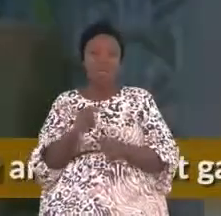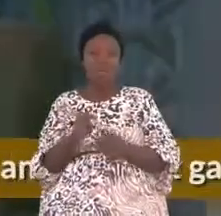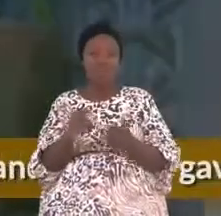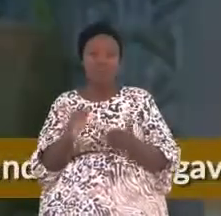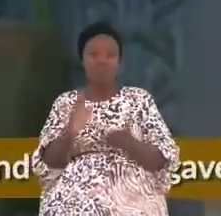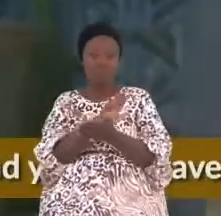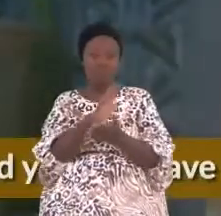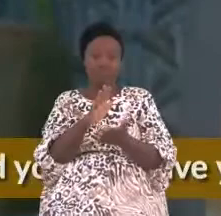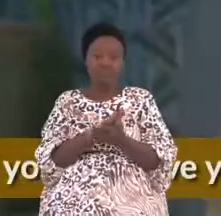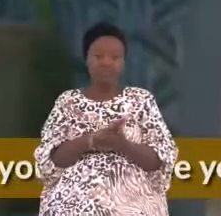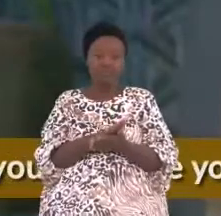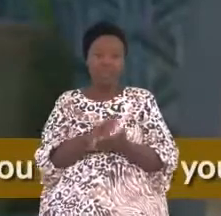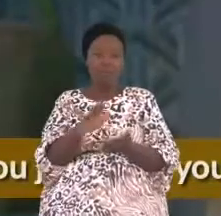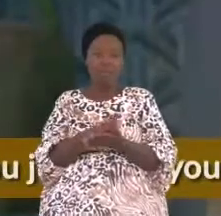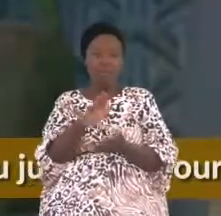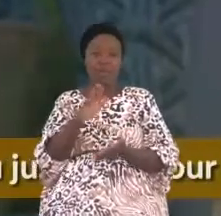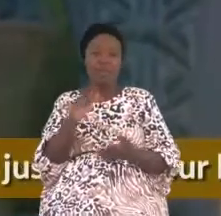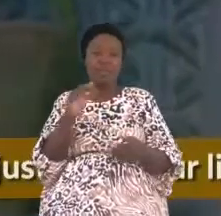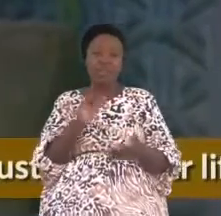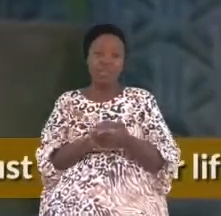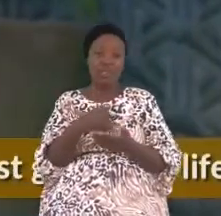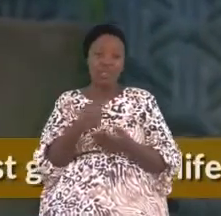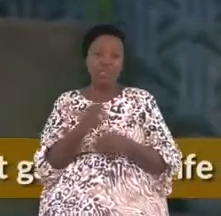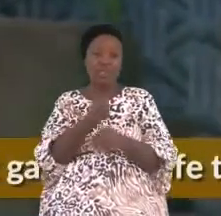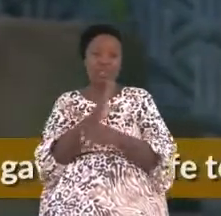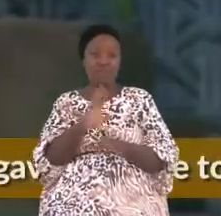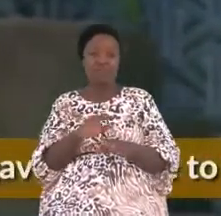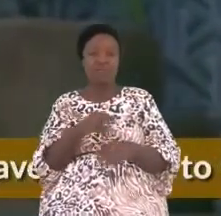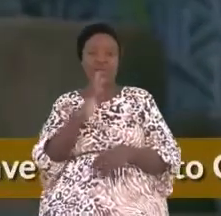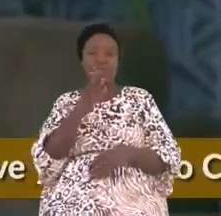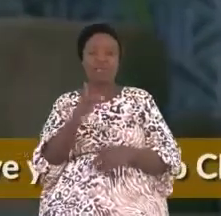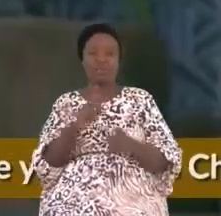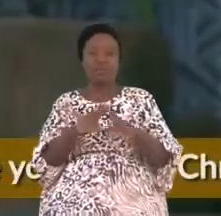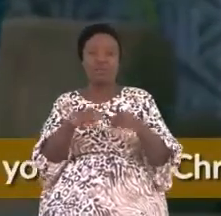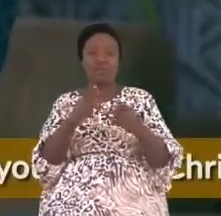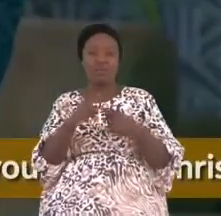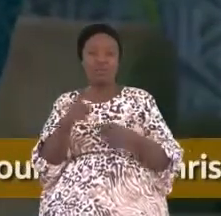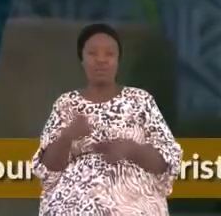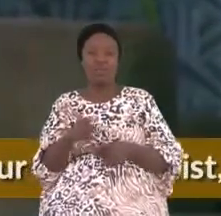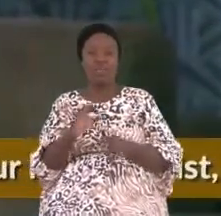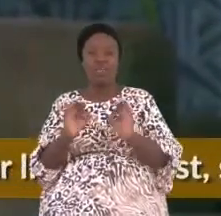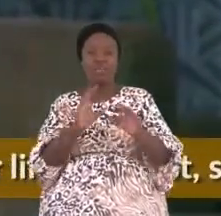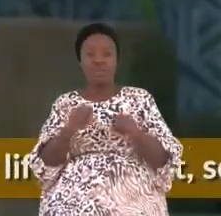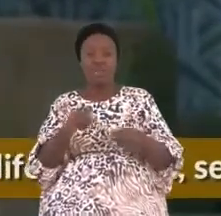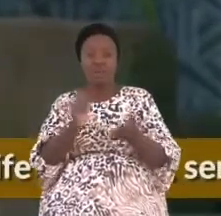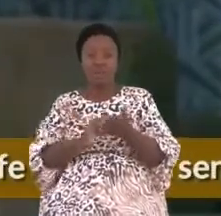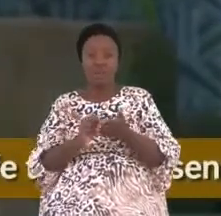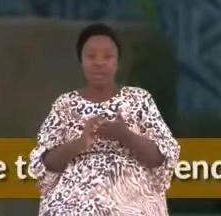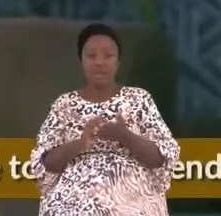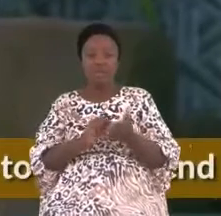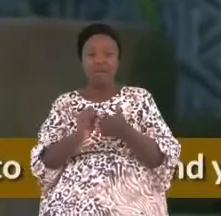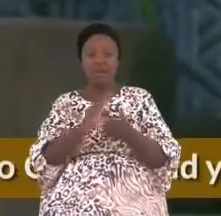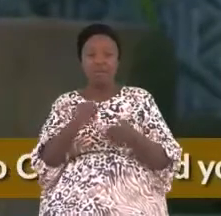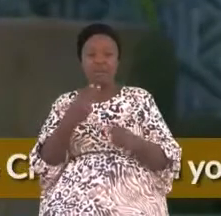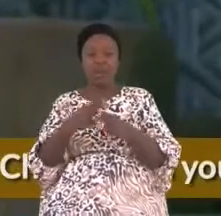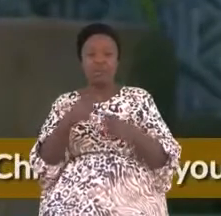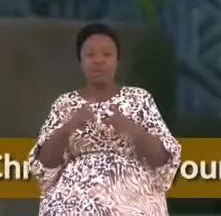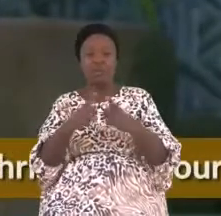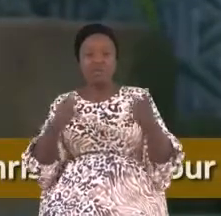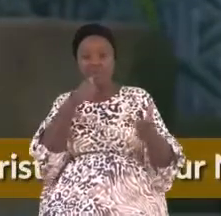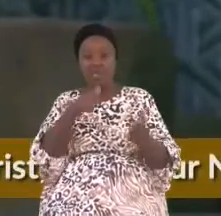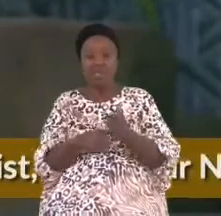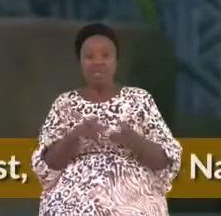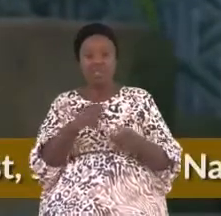are there to give you if you can write write your name in capital letter remain